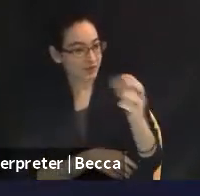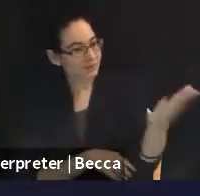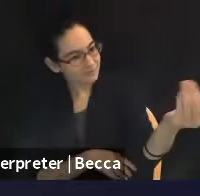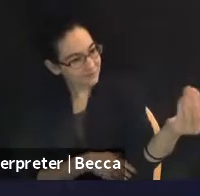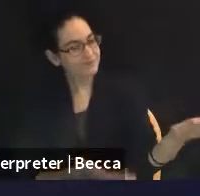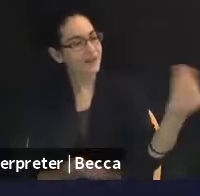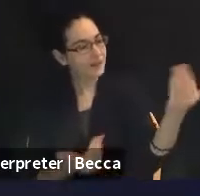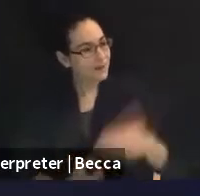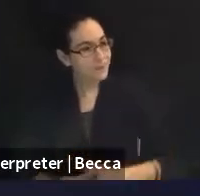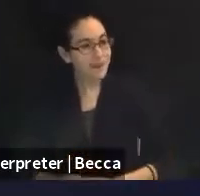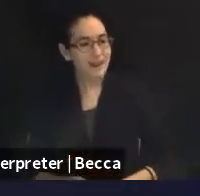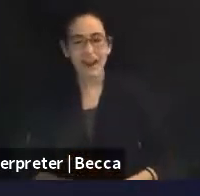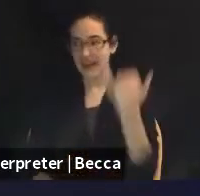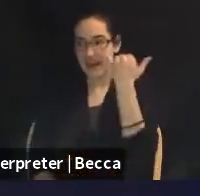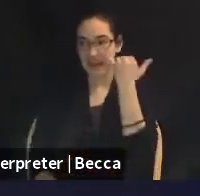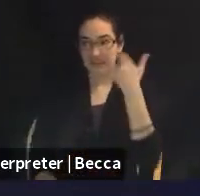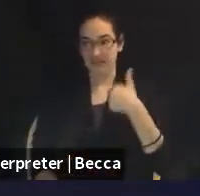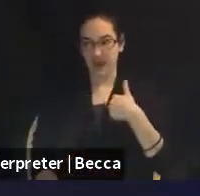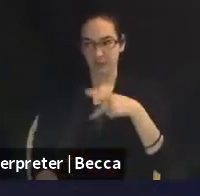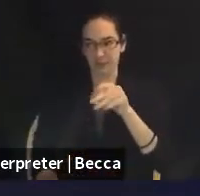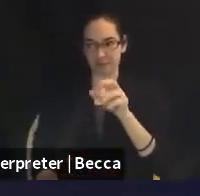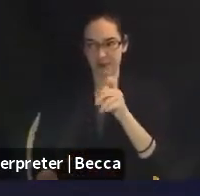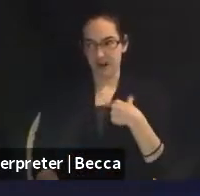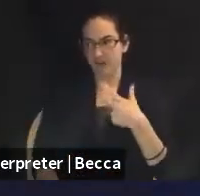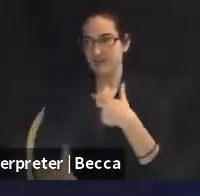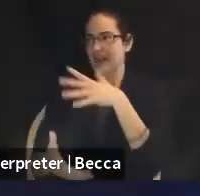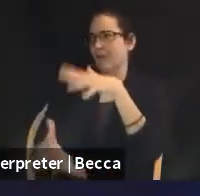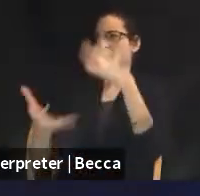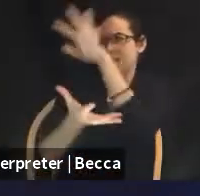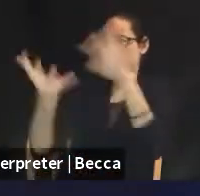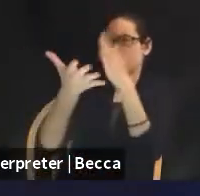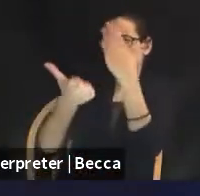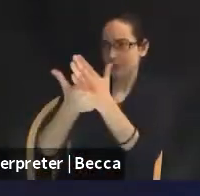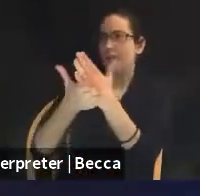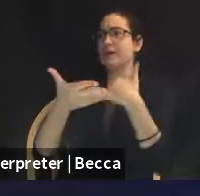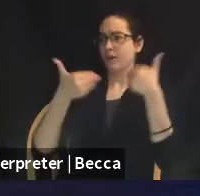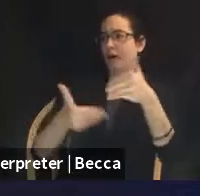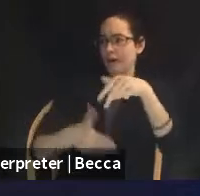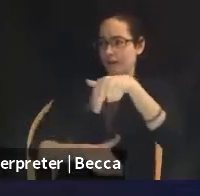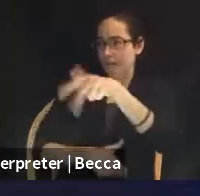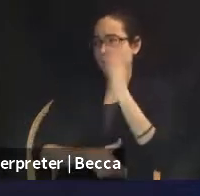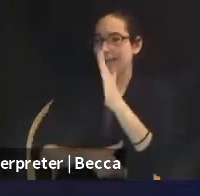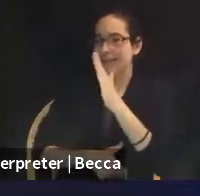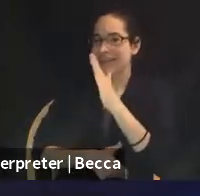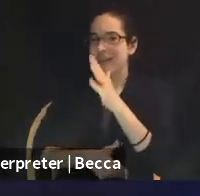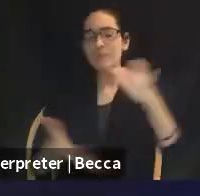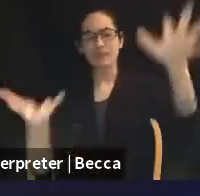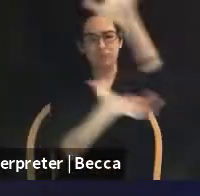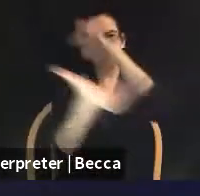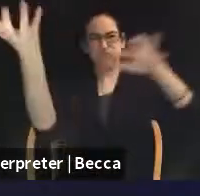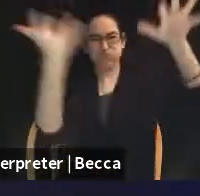storm? Let's at least get some calm water where I can see where I'm gonna step. But no, the storm is raging and he calls Peter